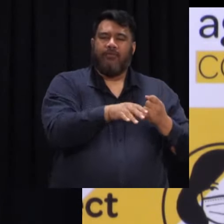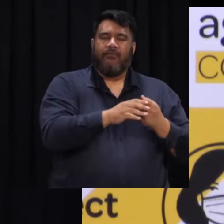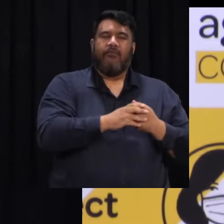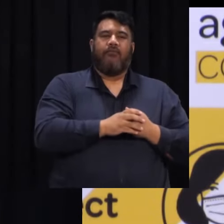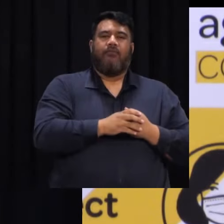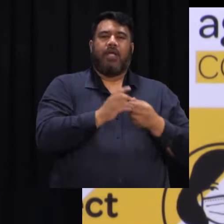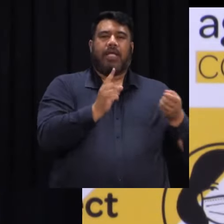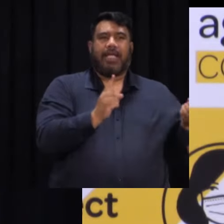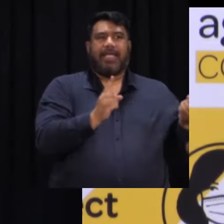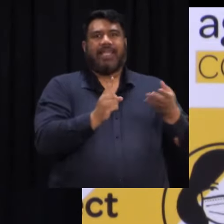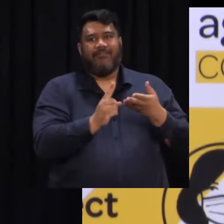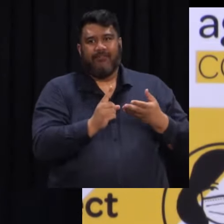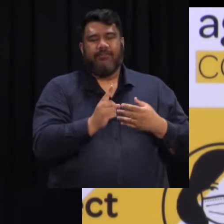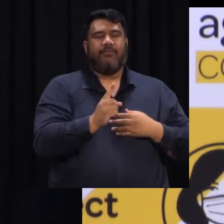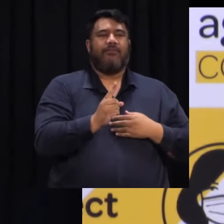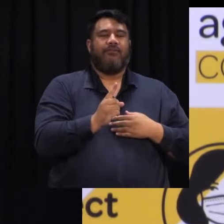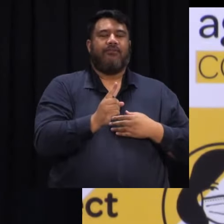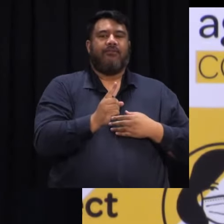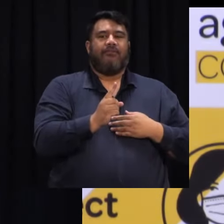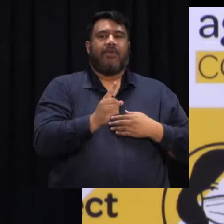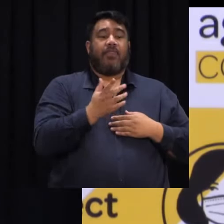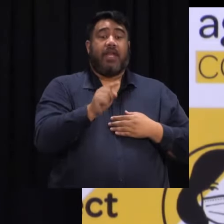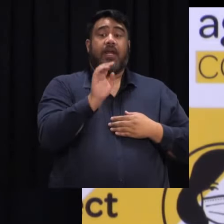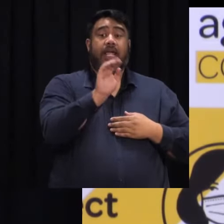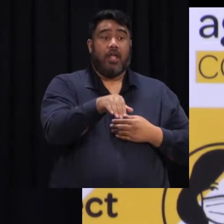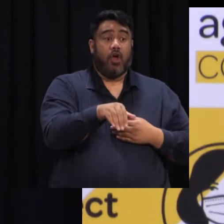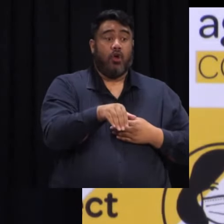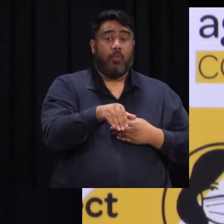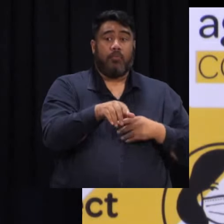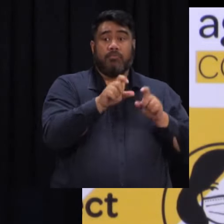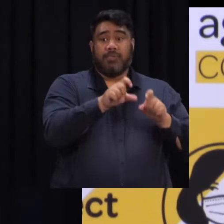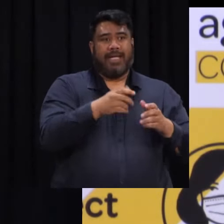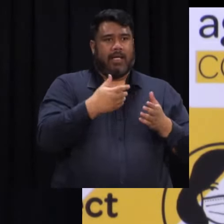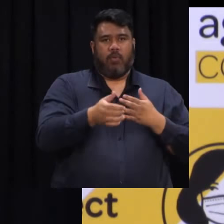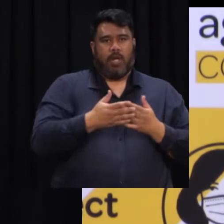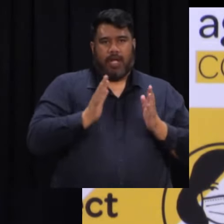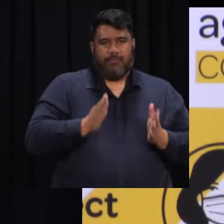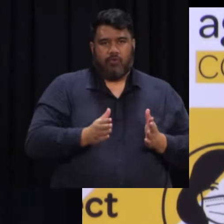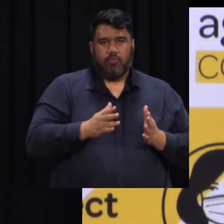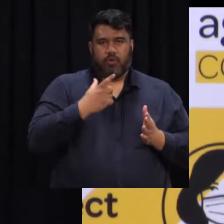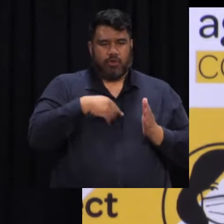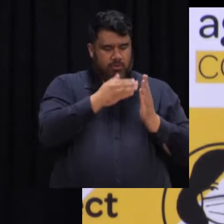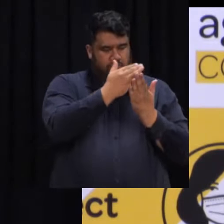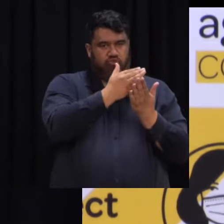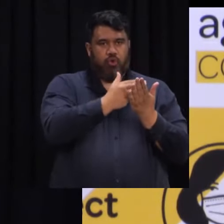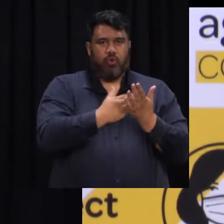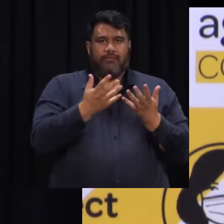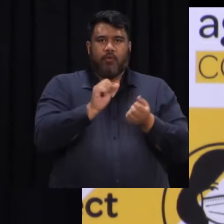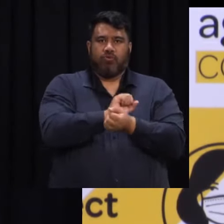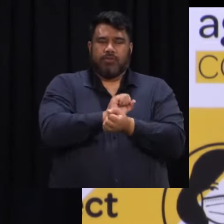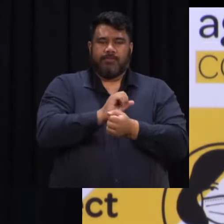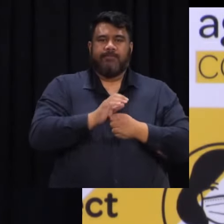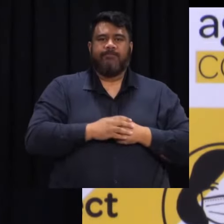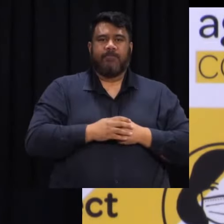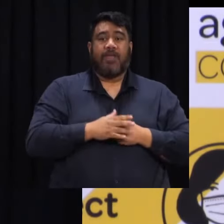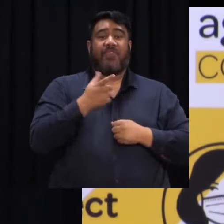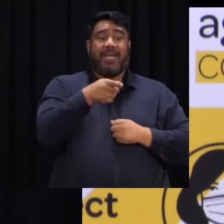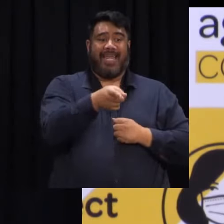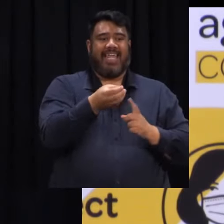result of, as he was required to, remaining at home with the other members of the whānau, he's